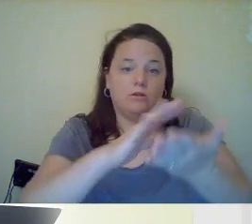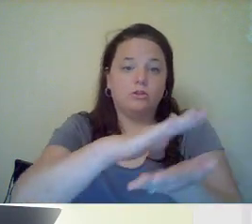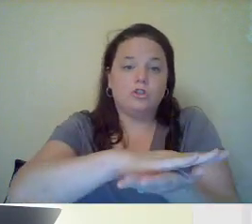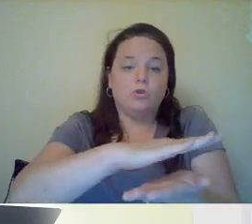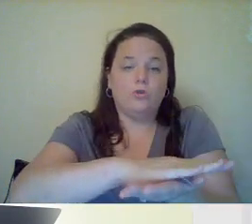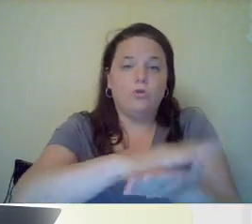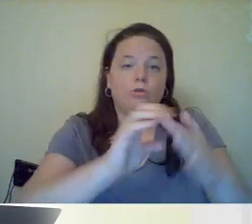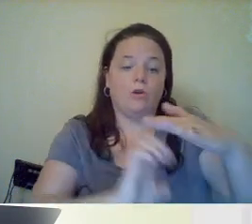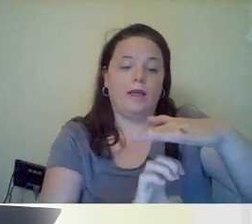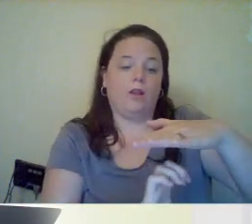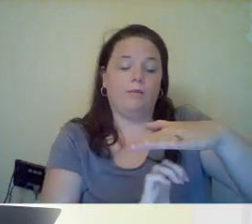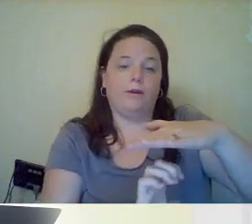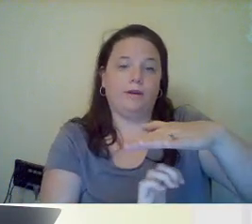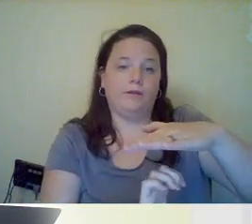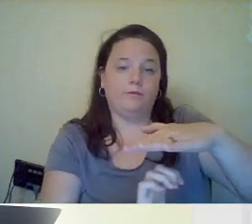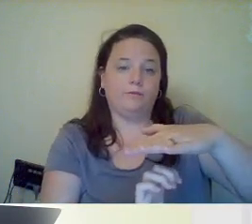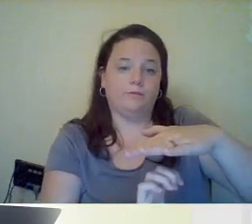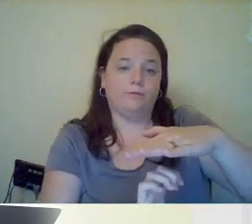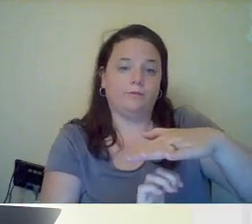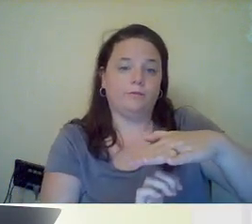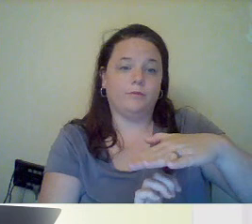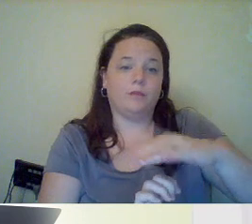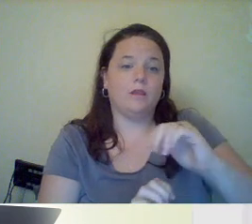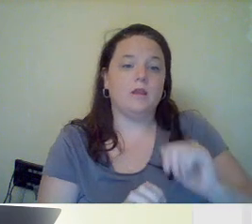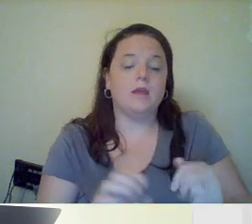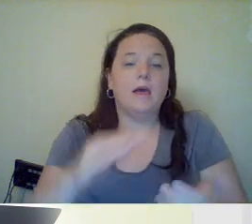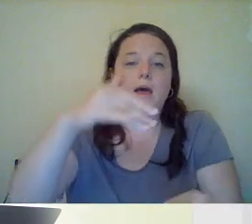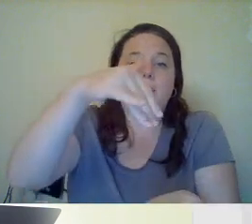Elementary school or elementary.